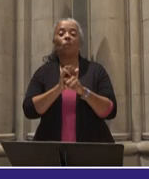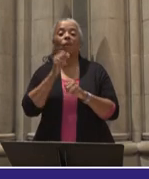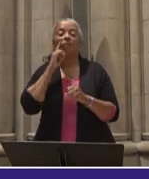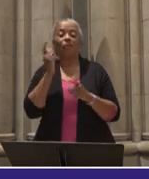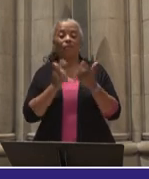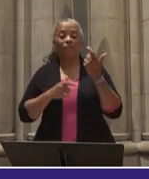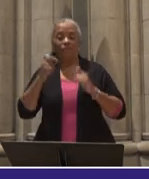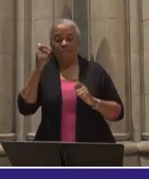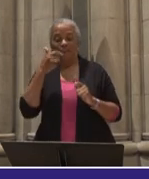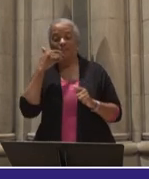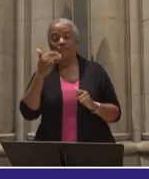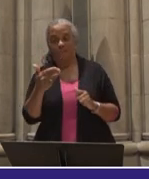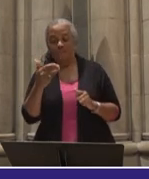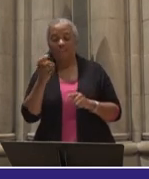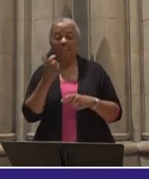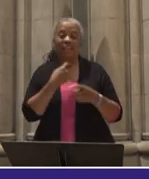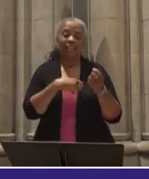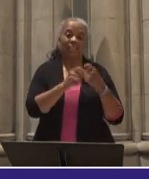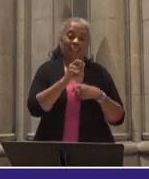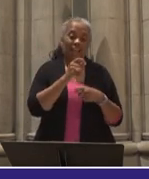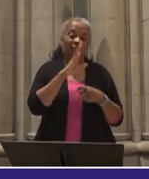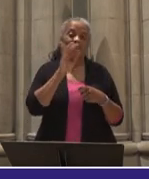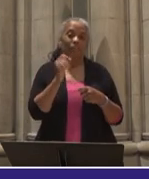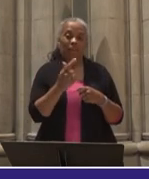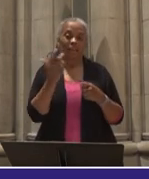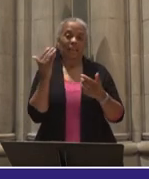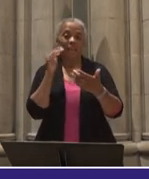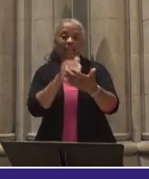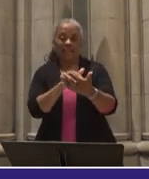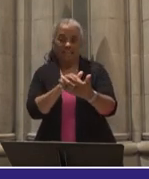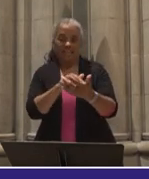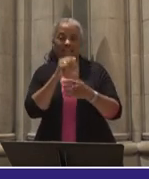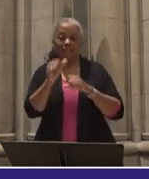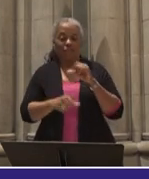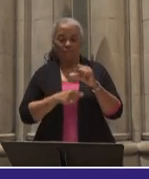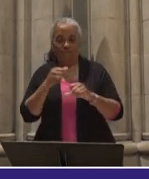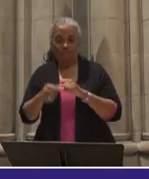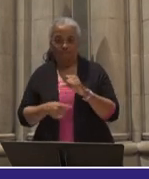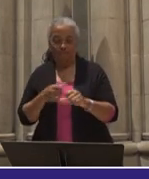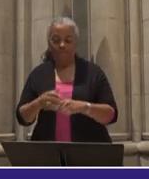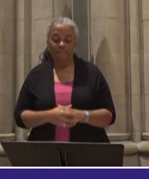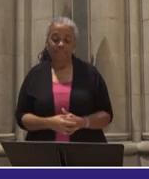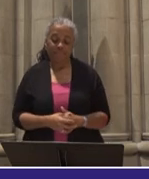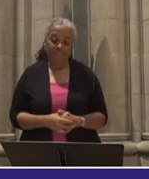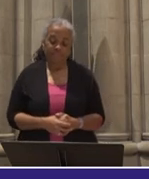greater good instead of being against one another.